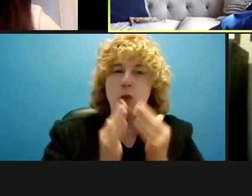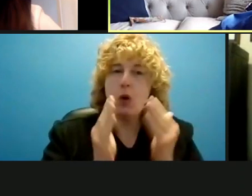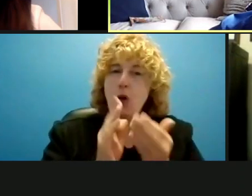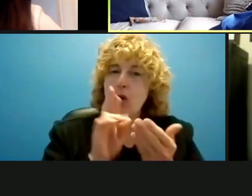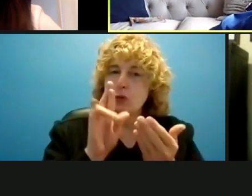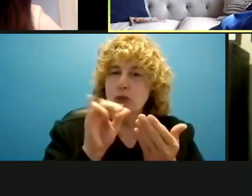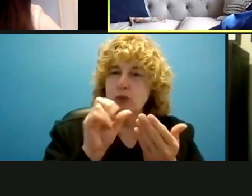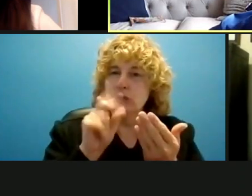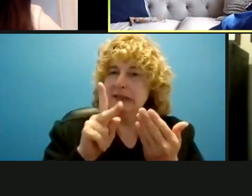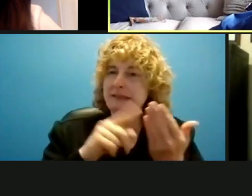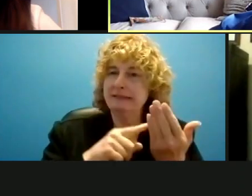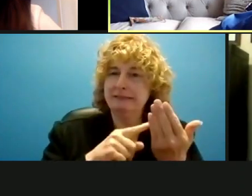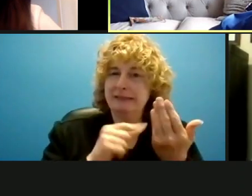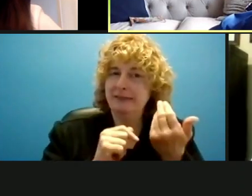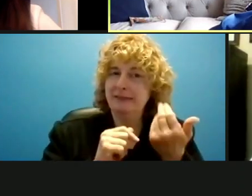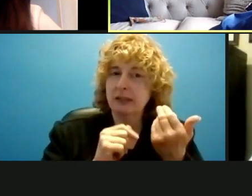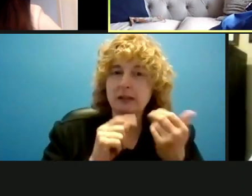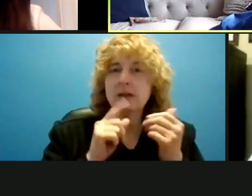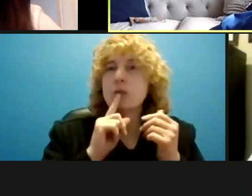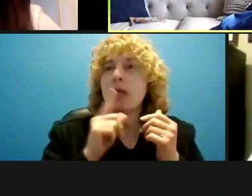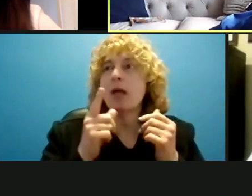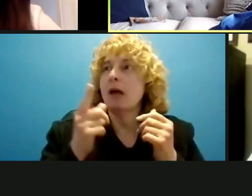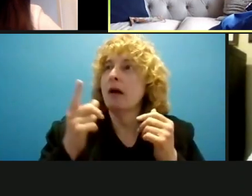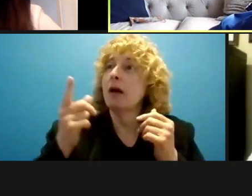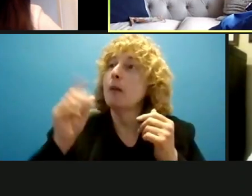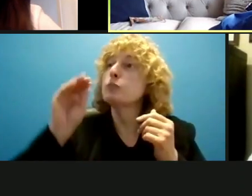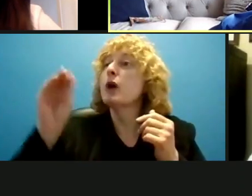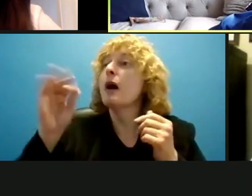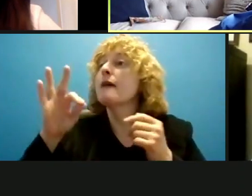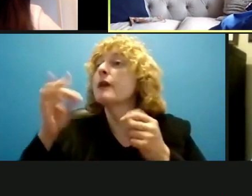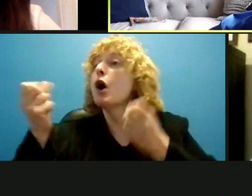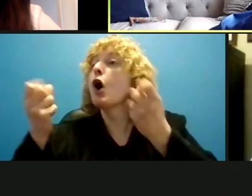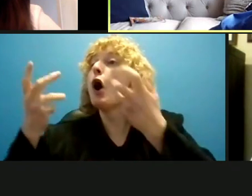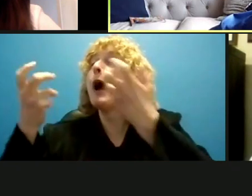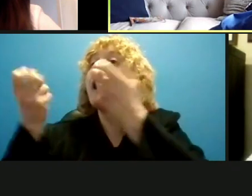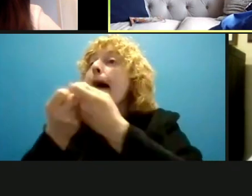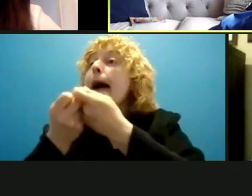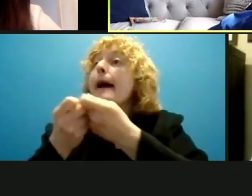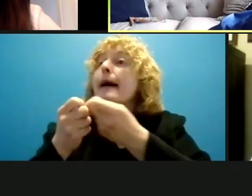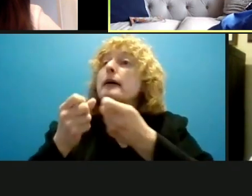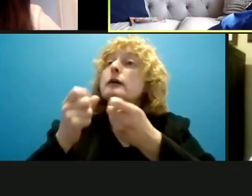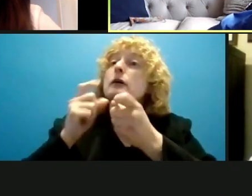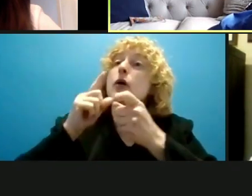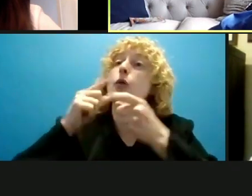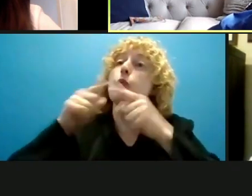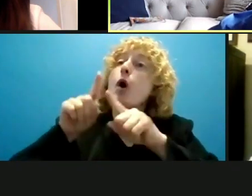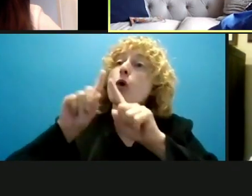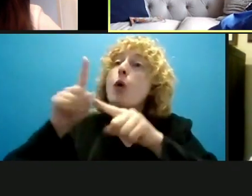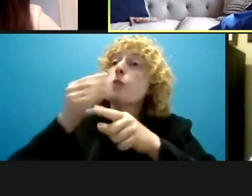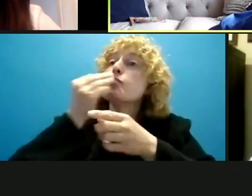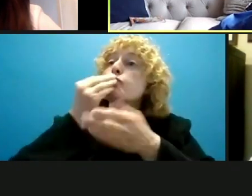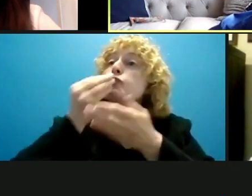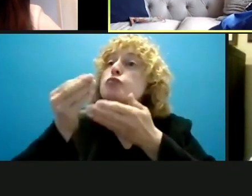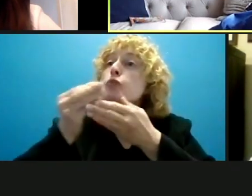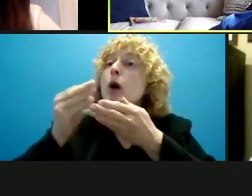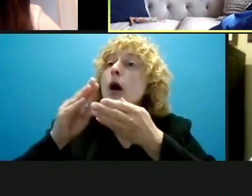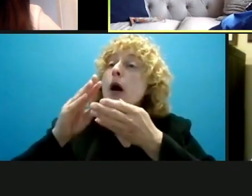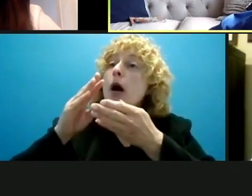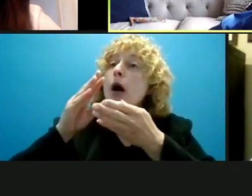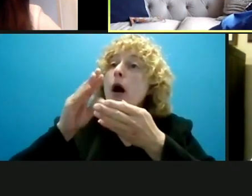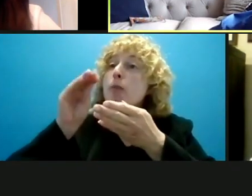a car accident, going to the grocery store, or dying in that car accident than those very, very rare blood